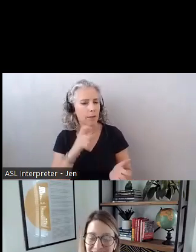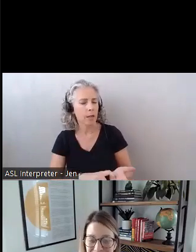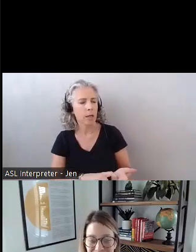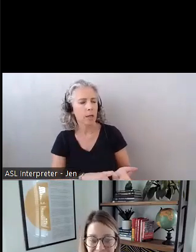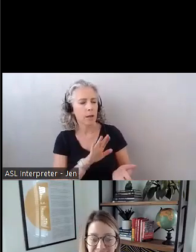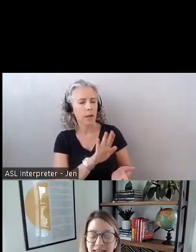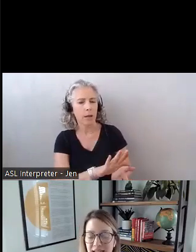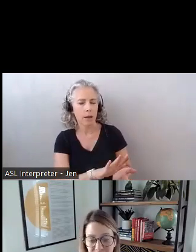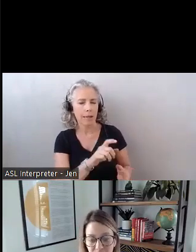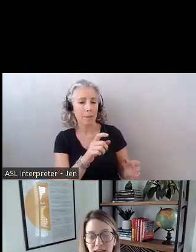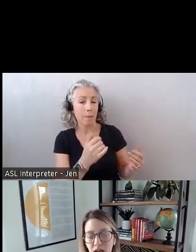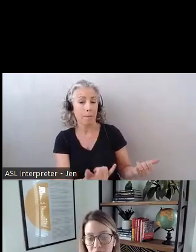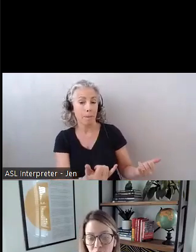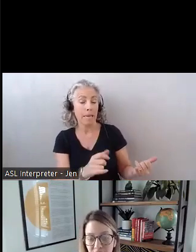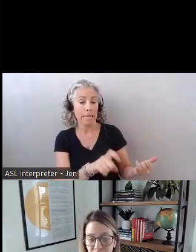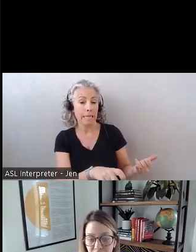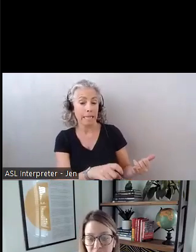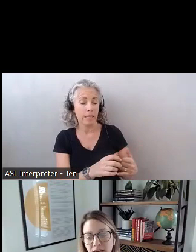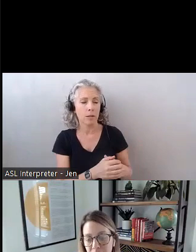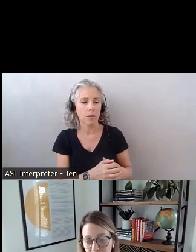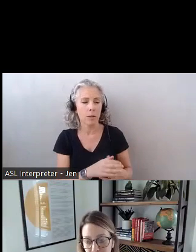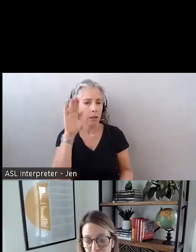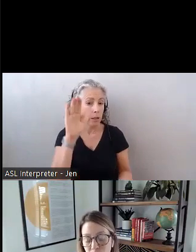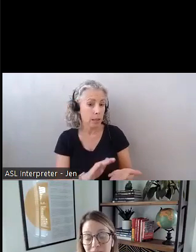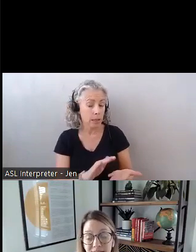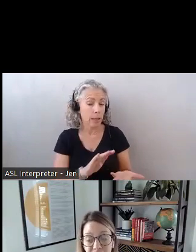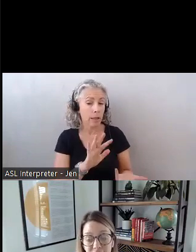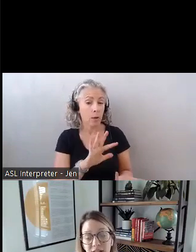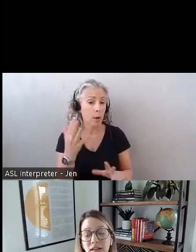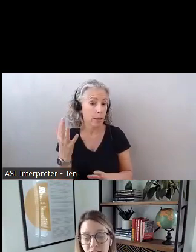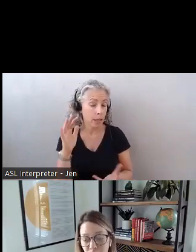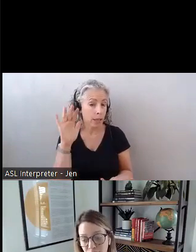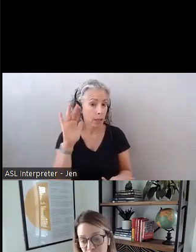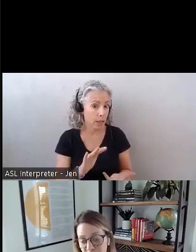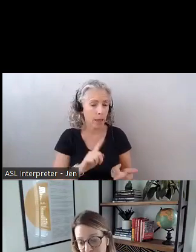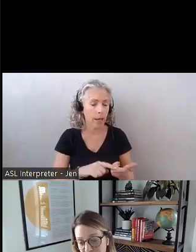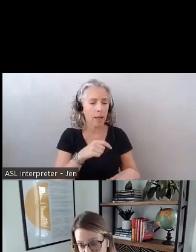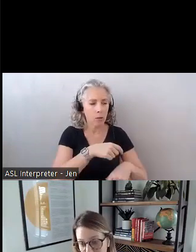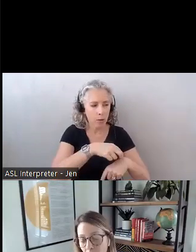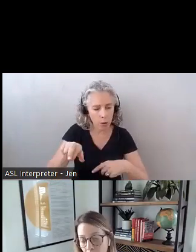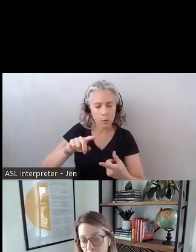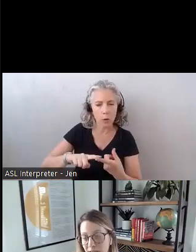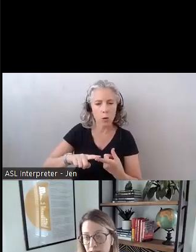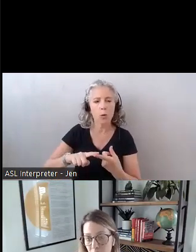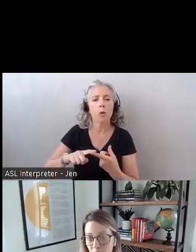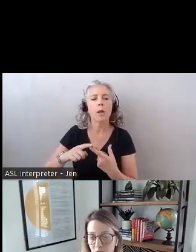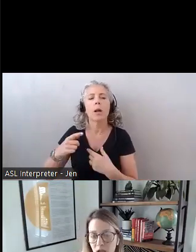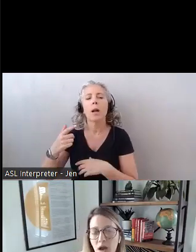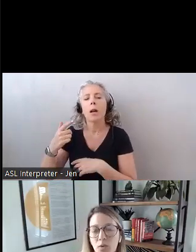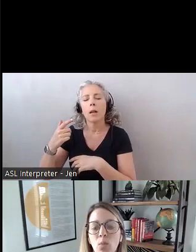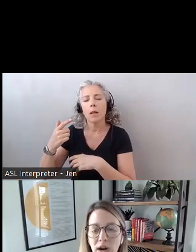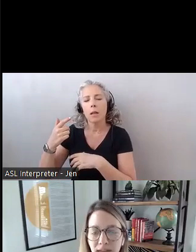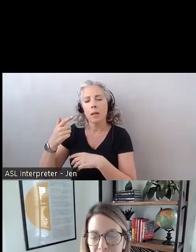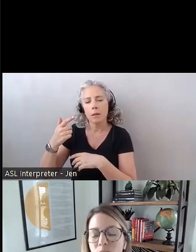individual's immediate needs, de-escalate crisis, and connect them to a safe and least restrictive setting for ongoing